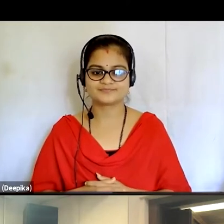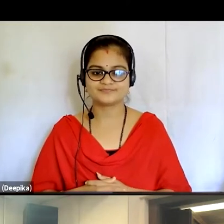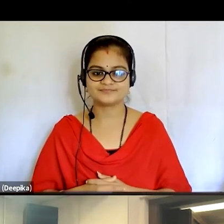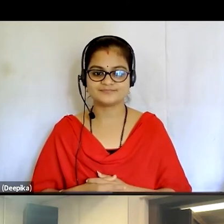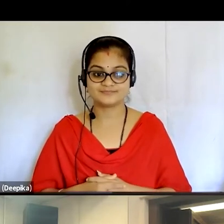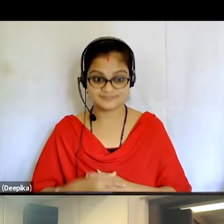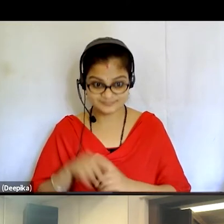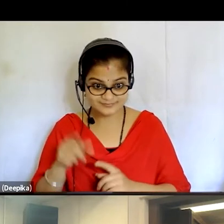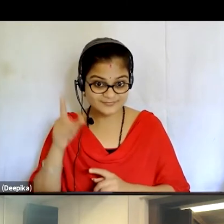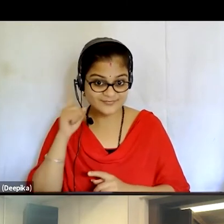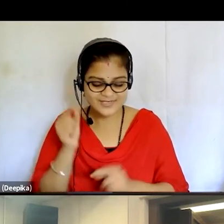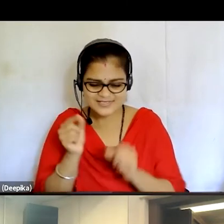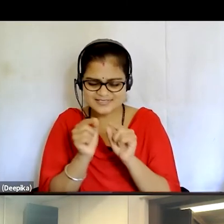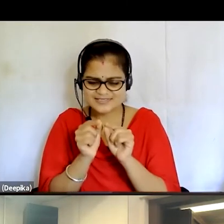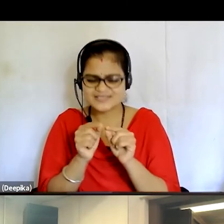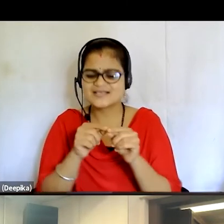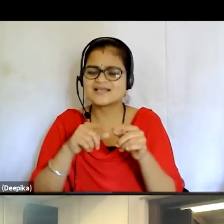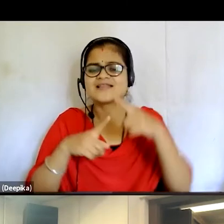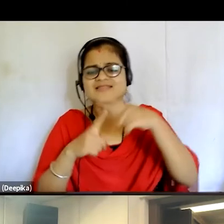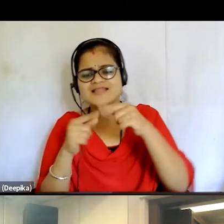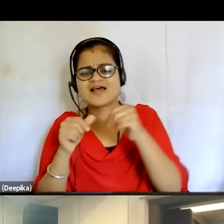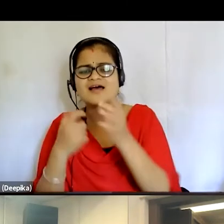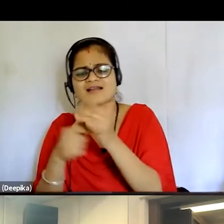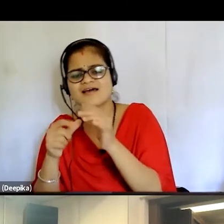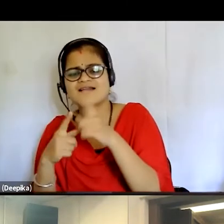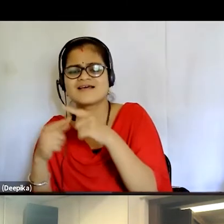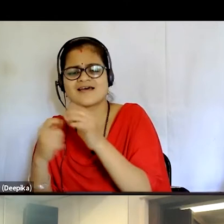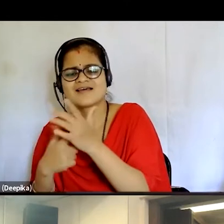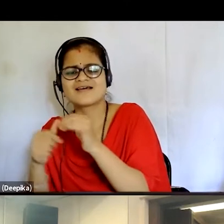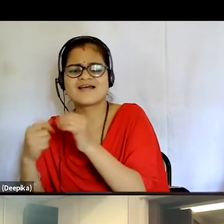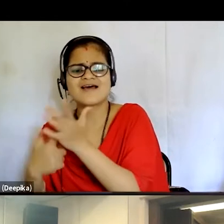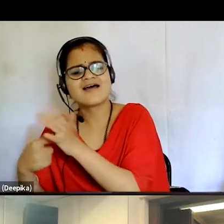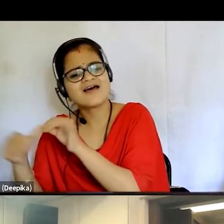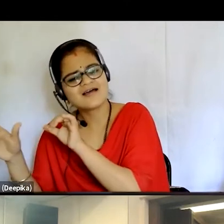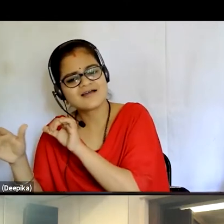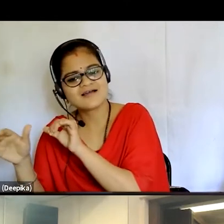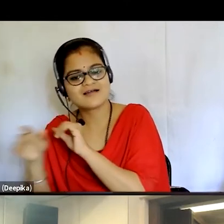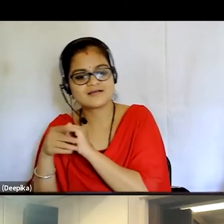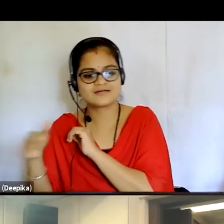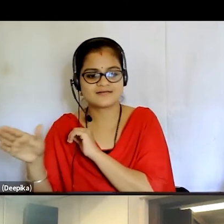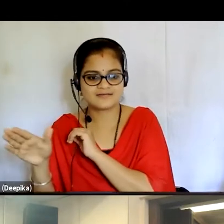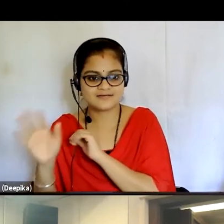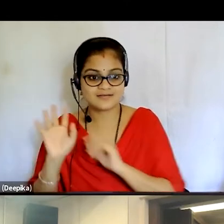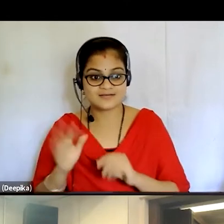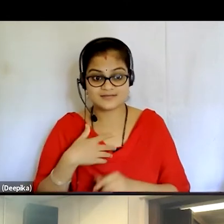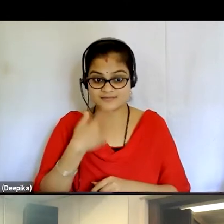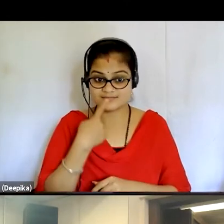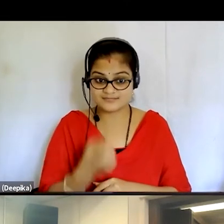So did you hear that? Just simple ta ra ra ra ra ra ra ra ra ra ra ra ra. And then we